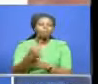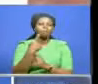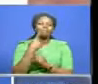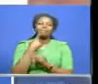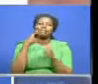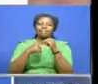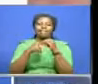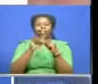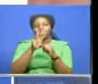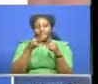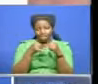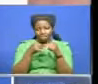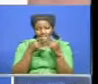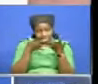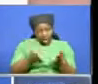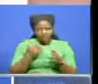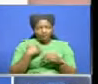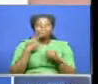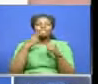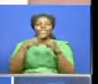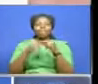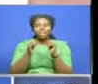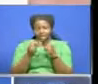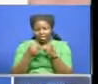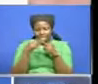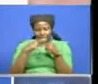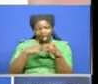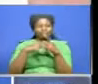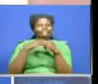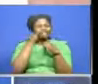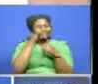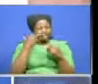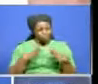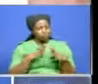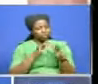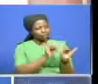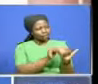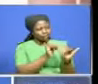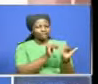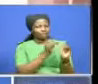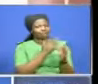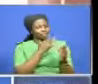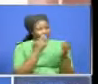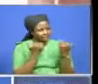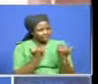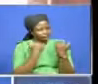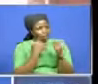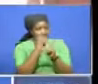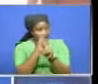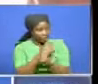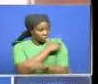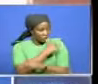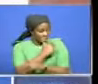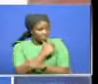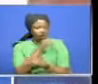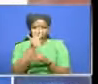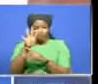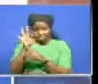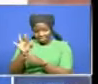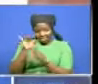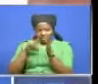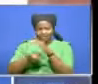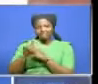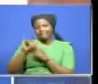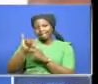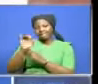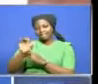1,648. Currently, there are 789 patients admitted at various hospitals, with 43 at the intensive care